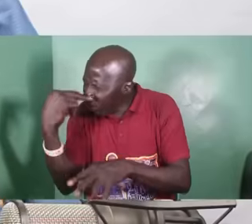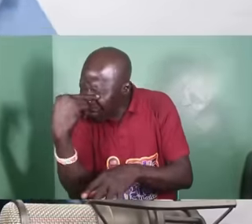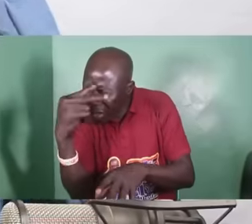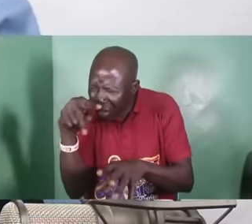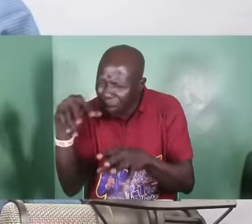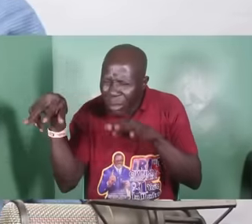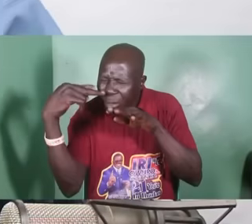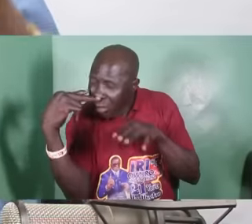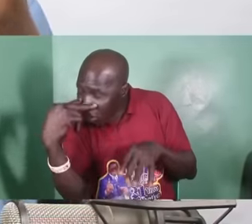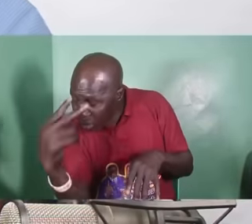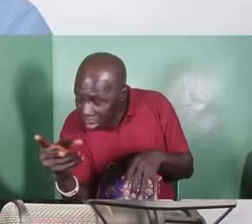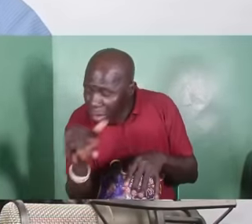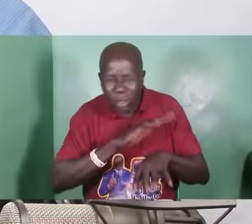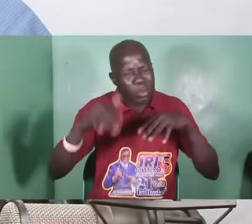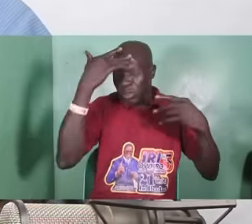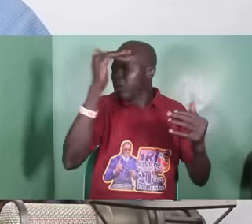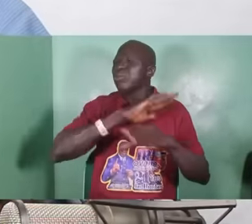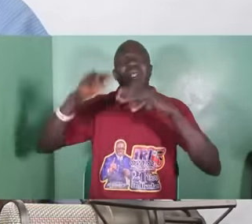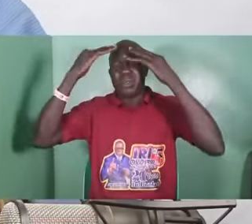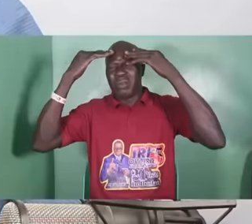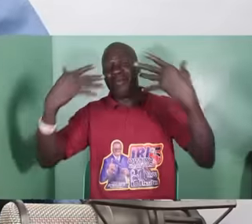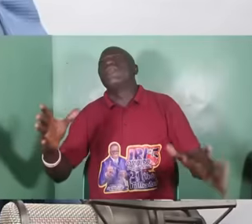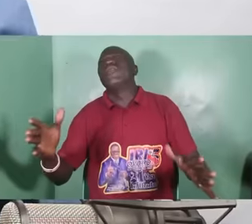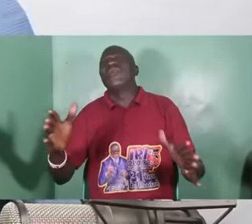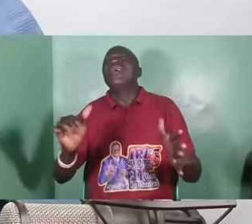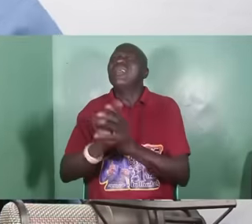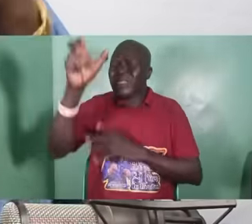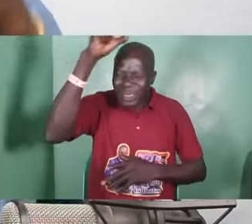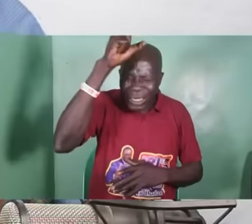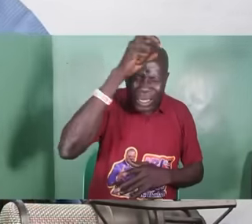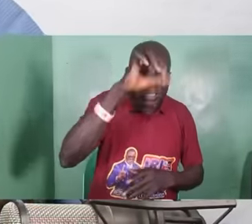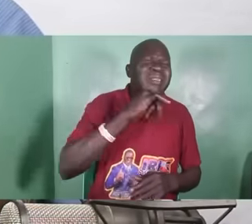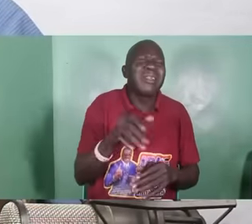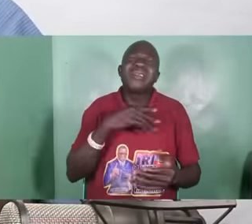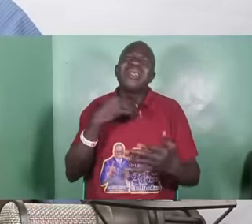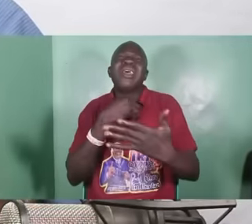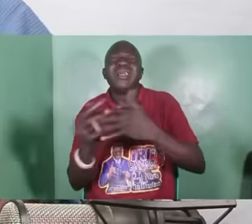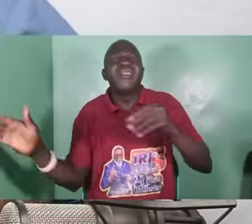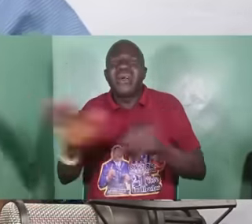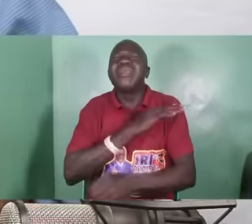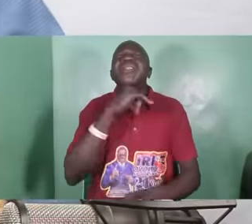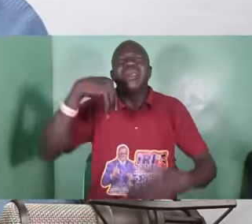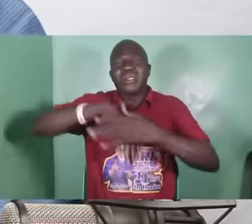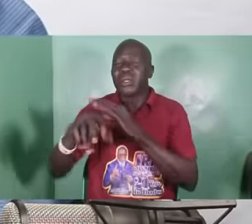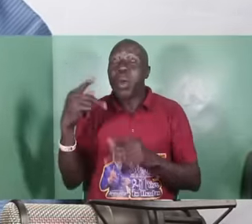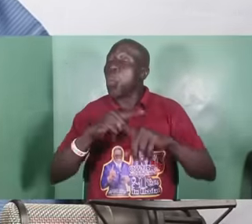will not race. The giants will not fancy. The giant does nothing.